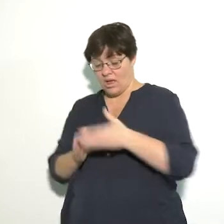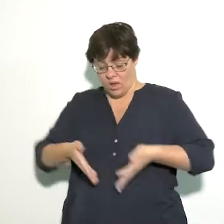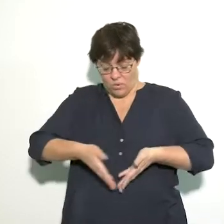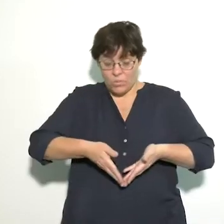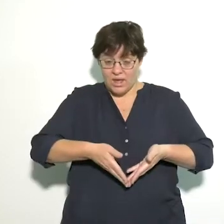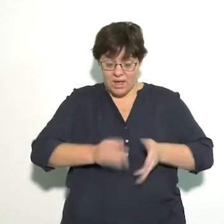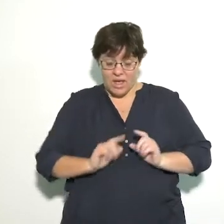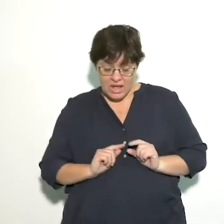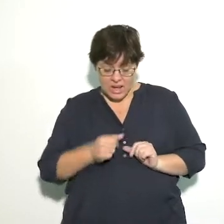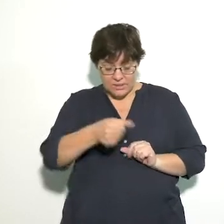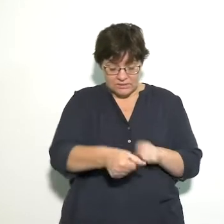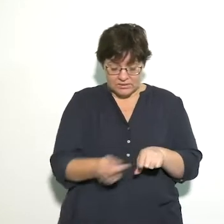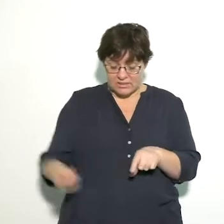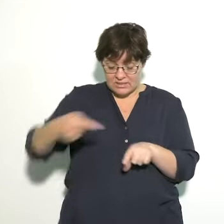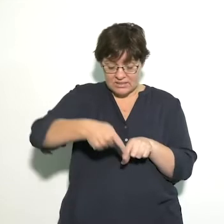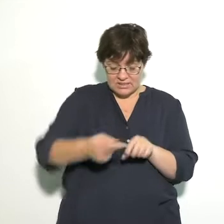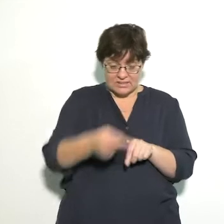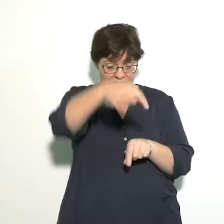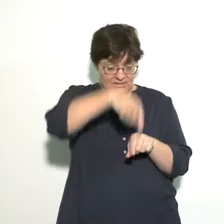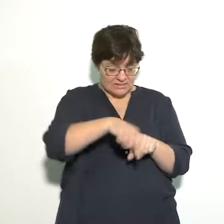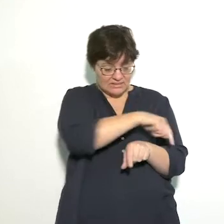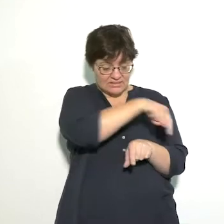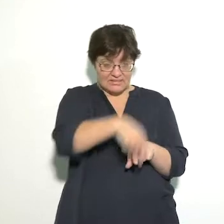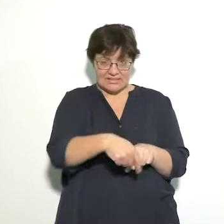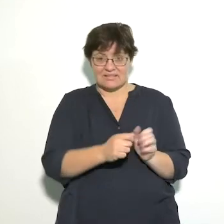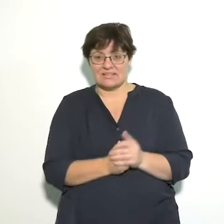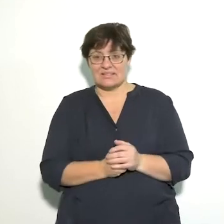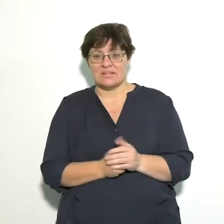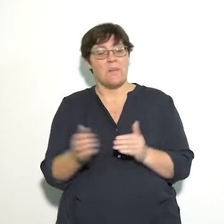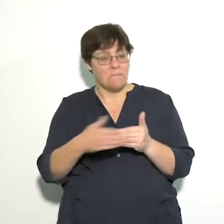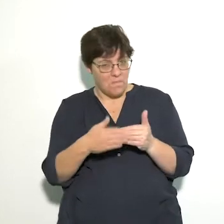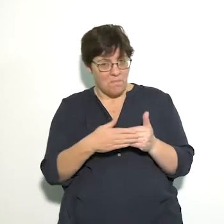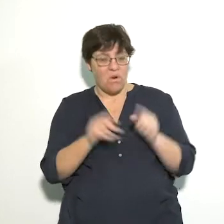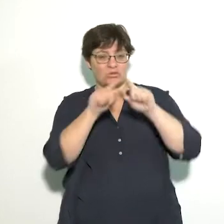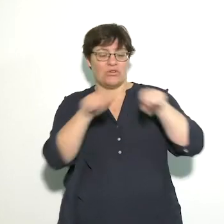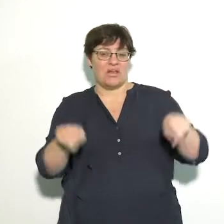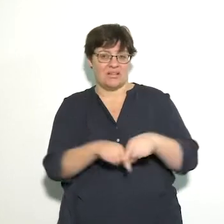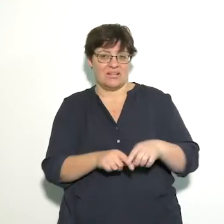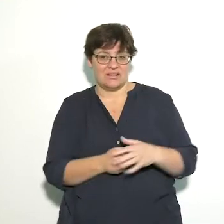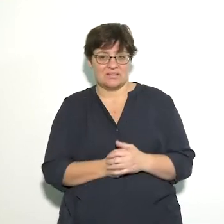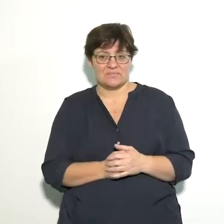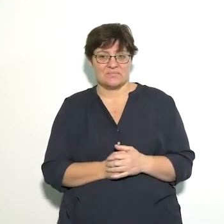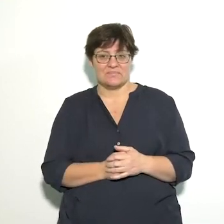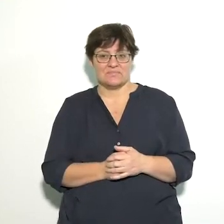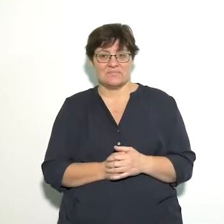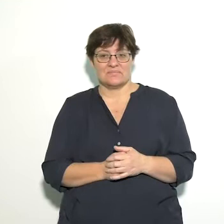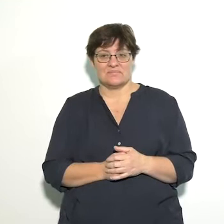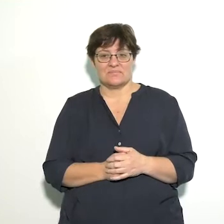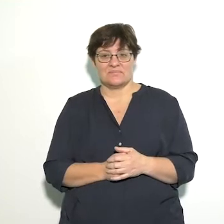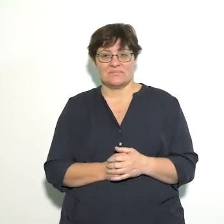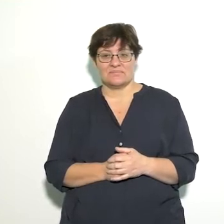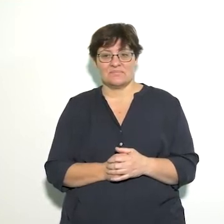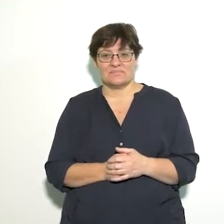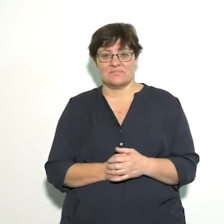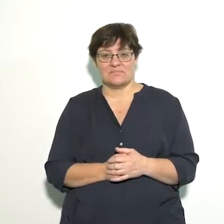center. So I'm making more triangles, aren't I? There's triangle 1. To the center again I go.